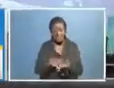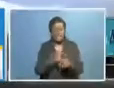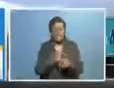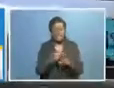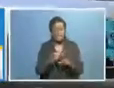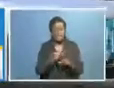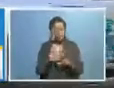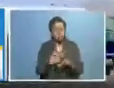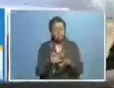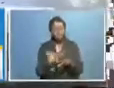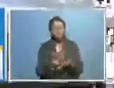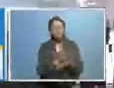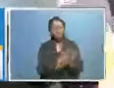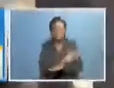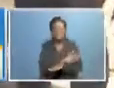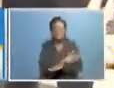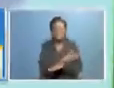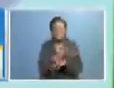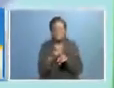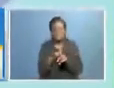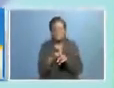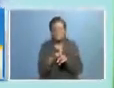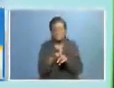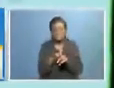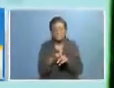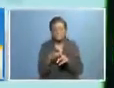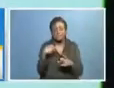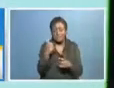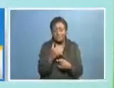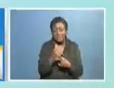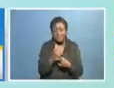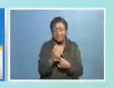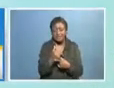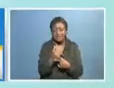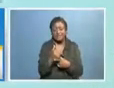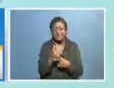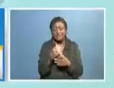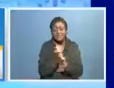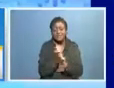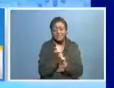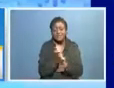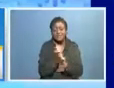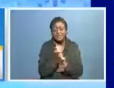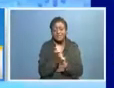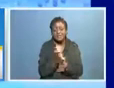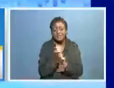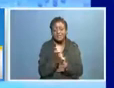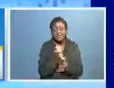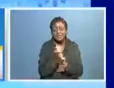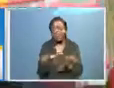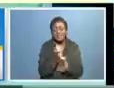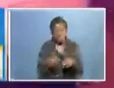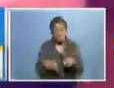to penetrate the heart of proliferated crime in what have been dubbed hotspots. The strategy involving police patrols